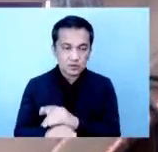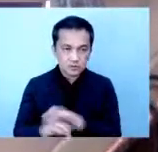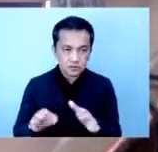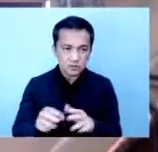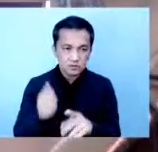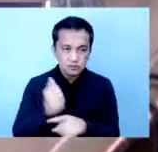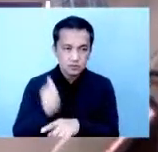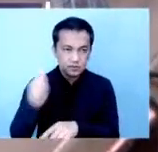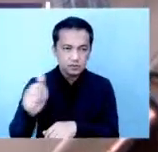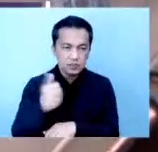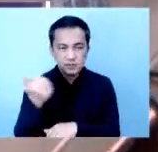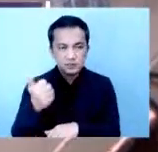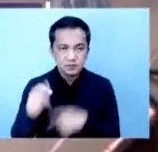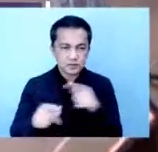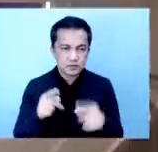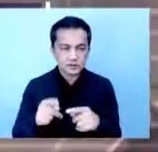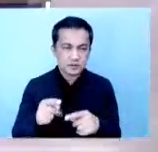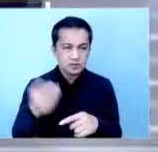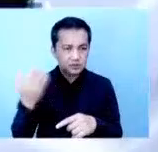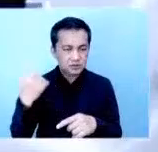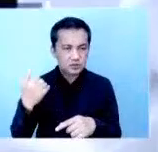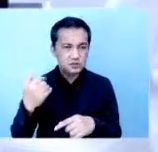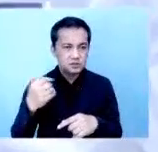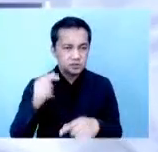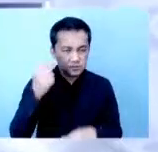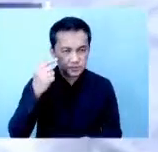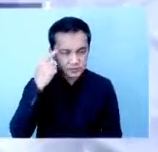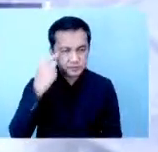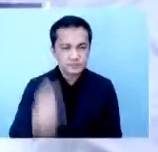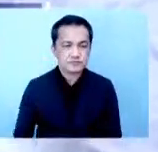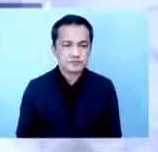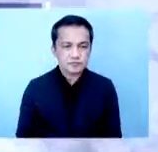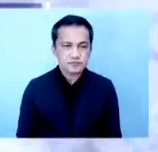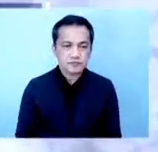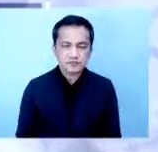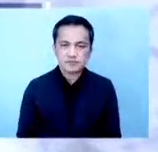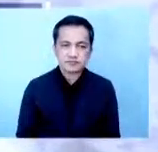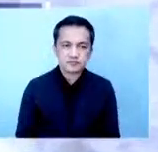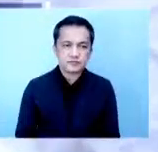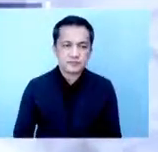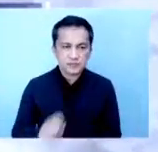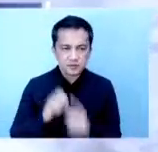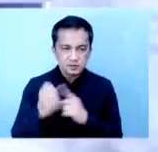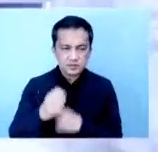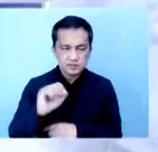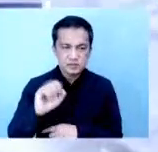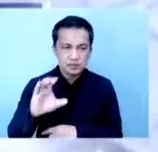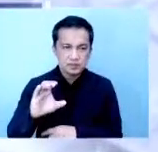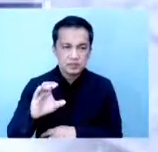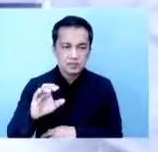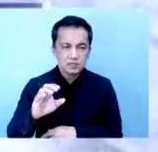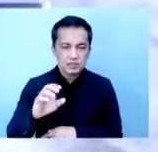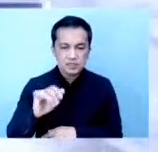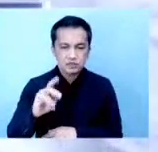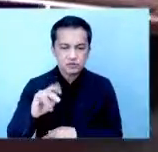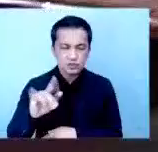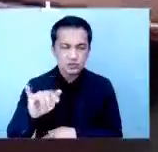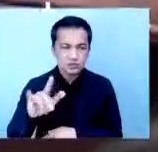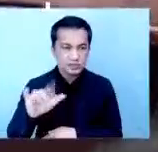other people. Don't blame the previous administration. Tinabla naman yan ni Environment Secretary Maria Antonia Lulo